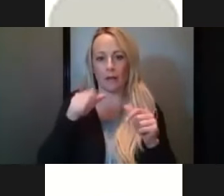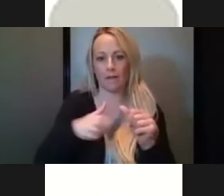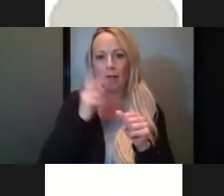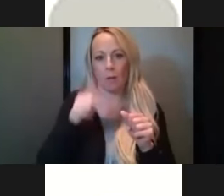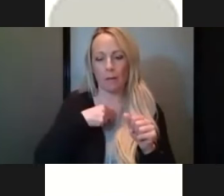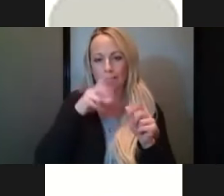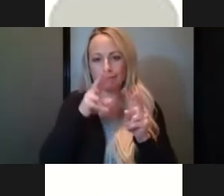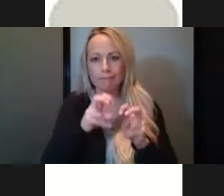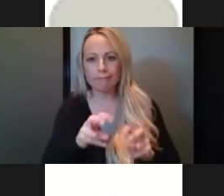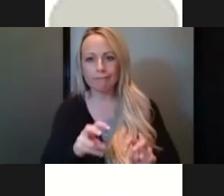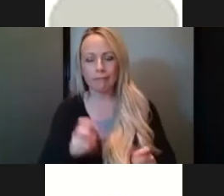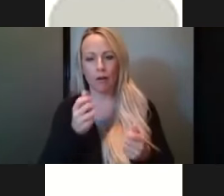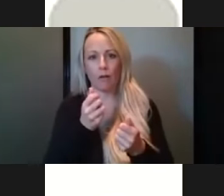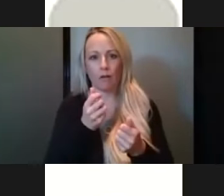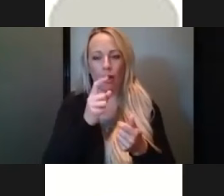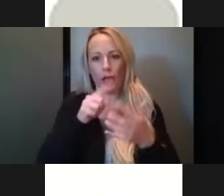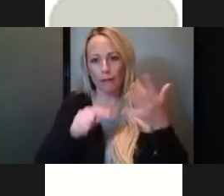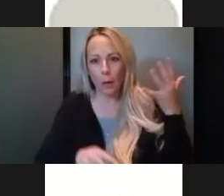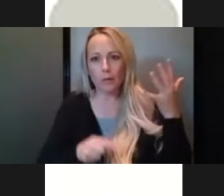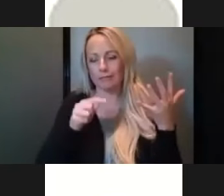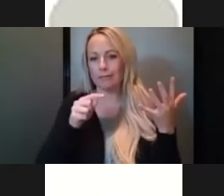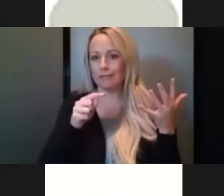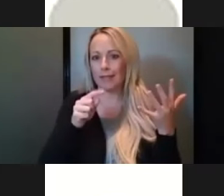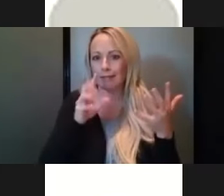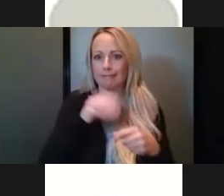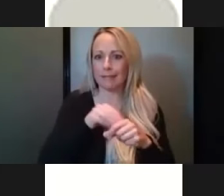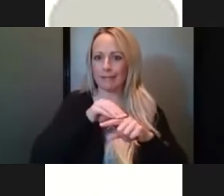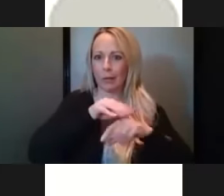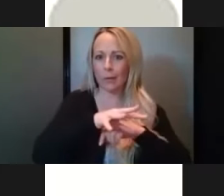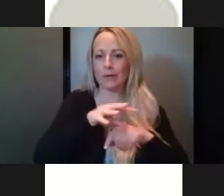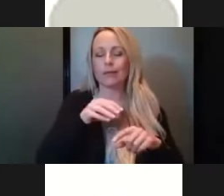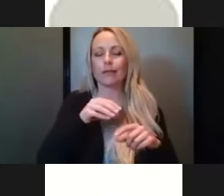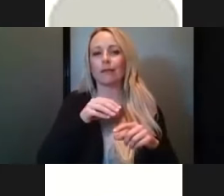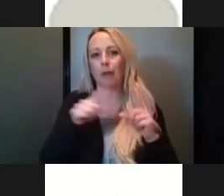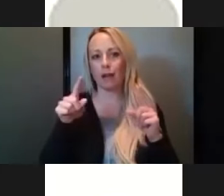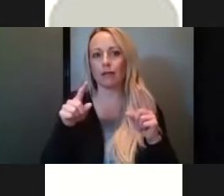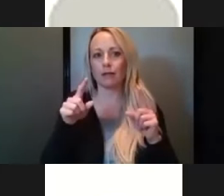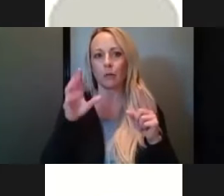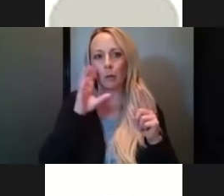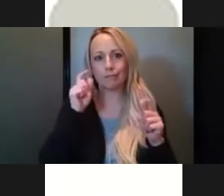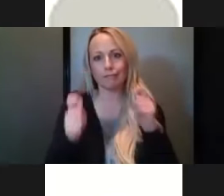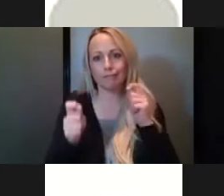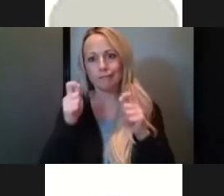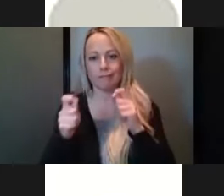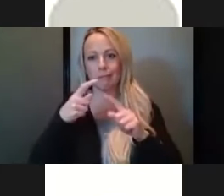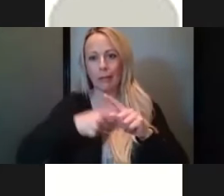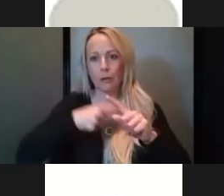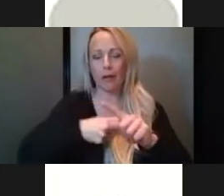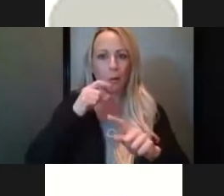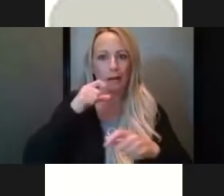that are brought up, but we're also having to change a lot of things month to month or year to year based on,